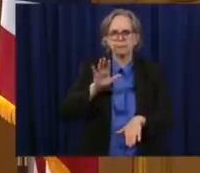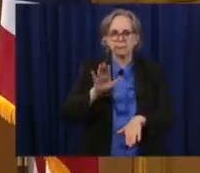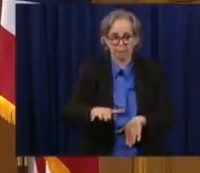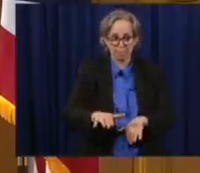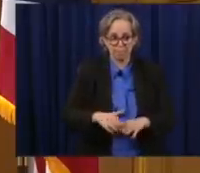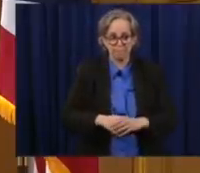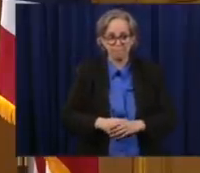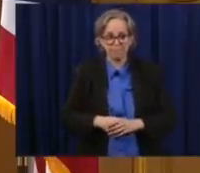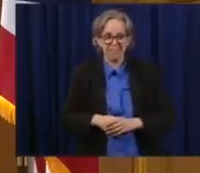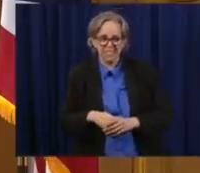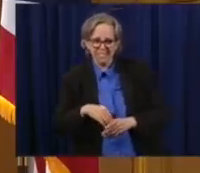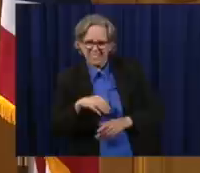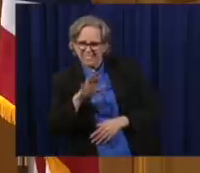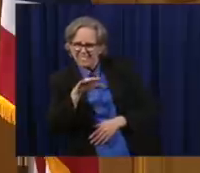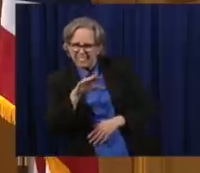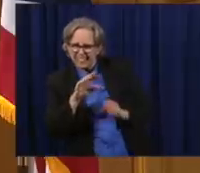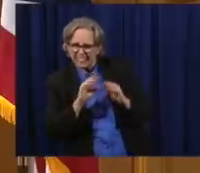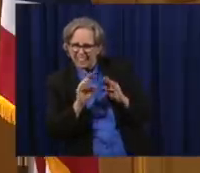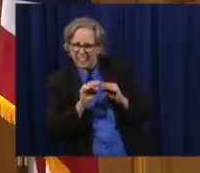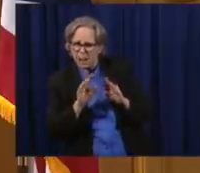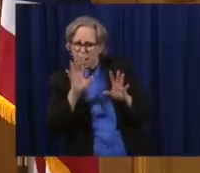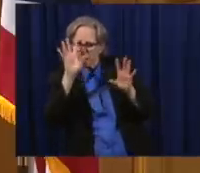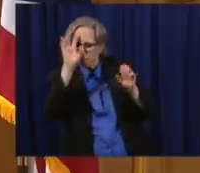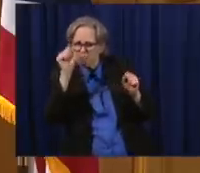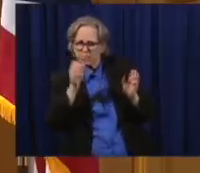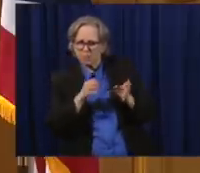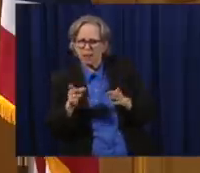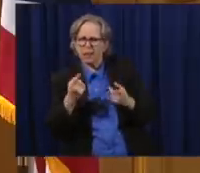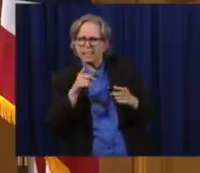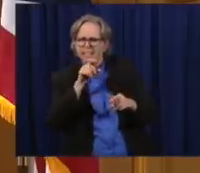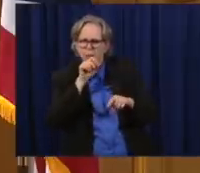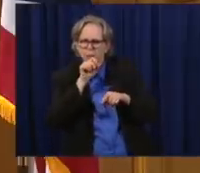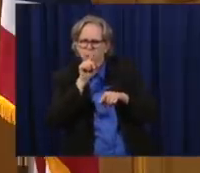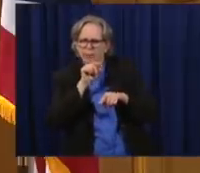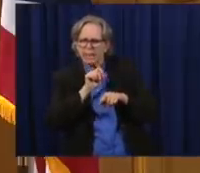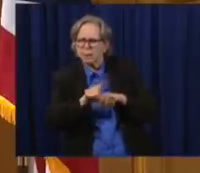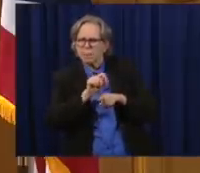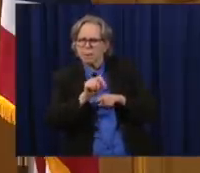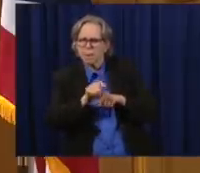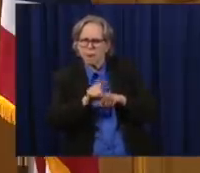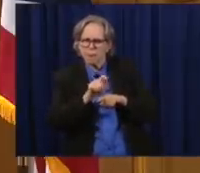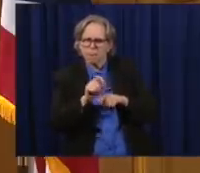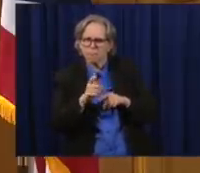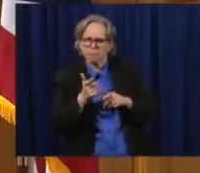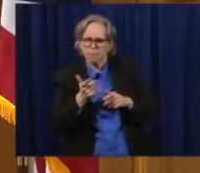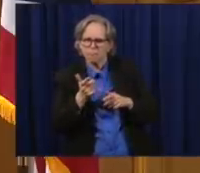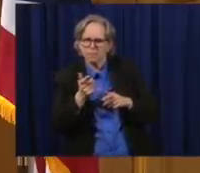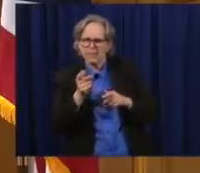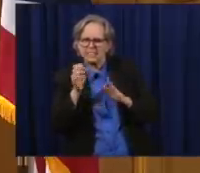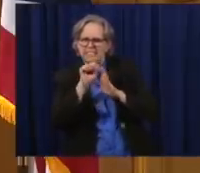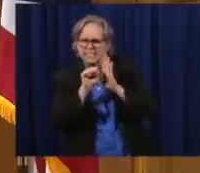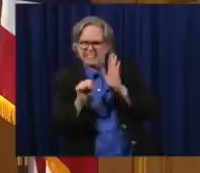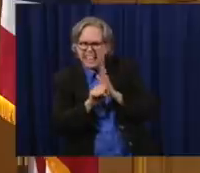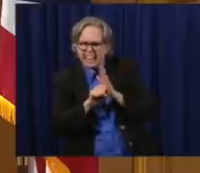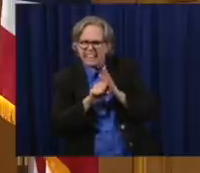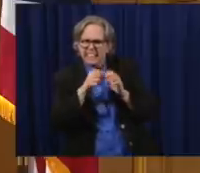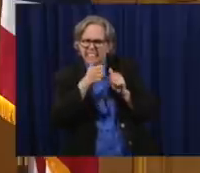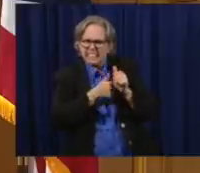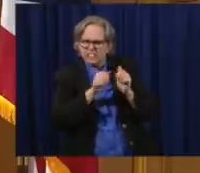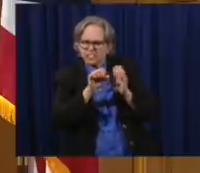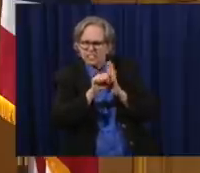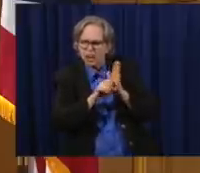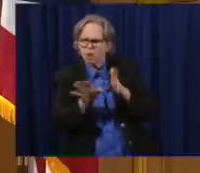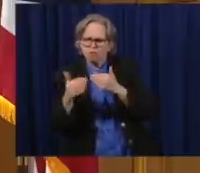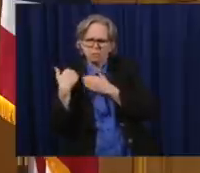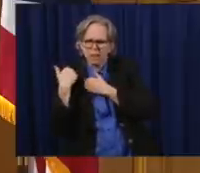put out the report, has also now been tweeting at states individually and more generally, sort of telling states to pick up their testing and things like that. What are